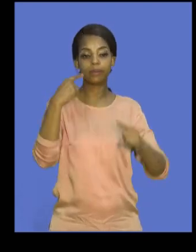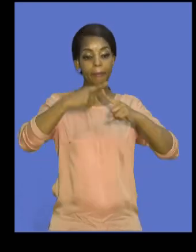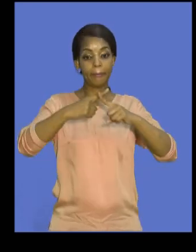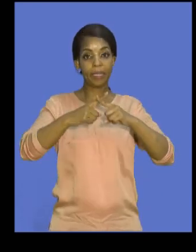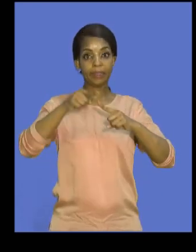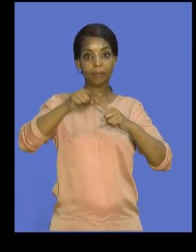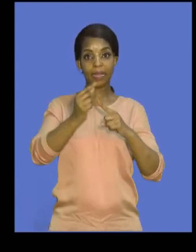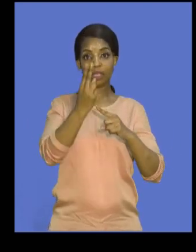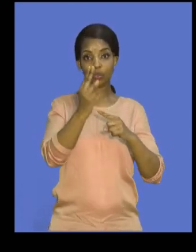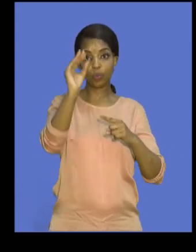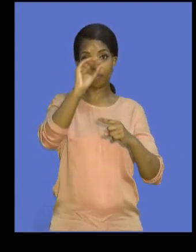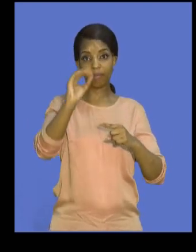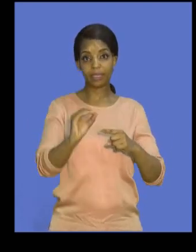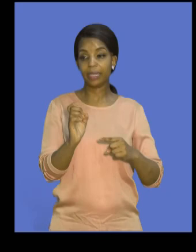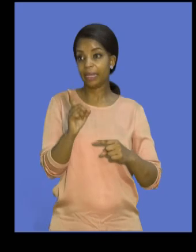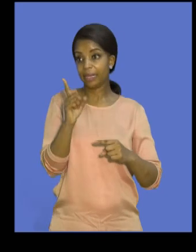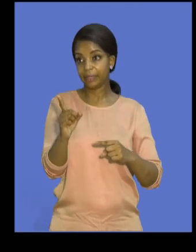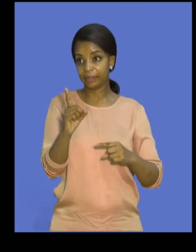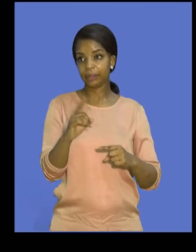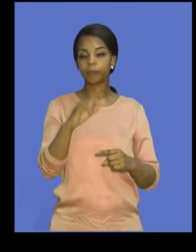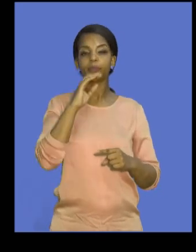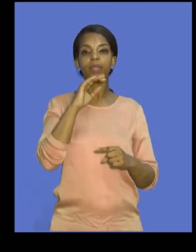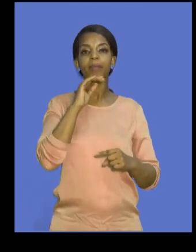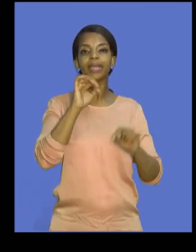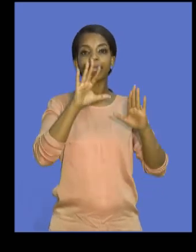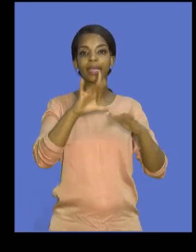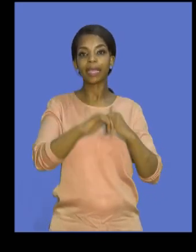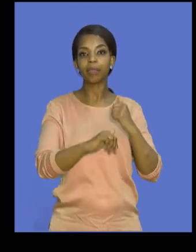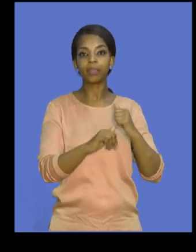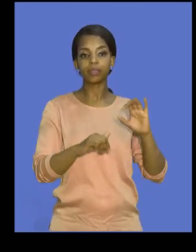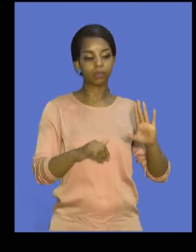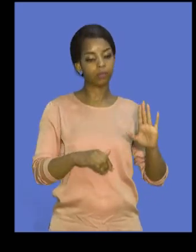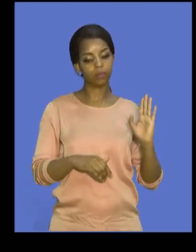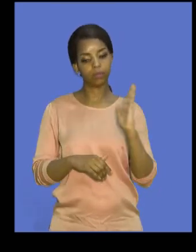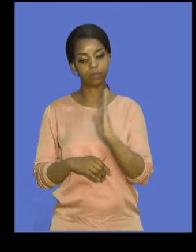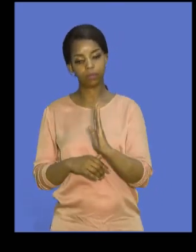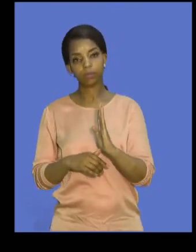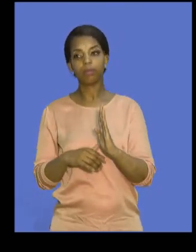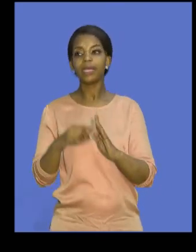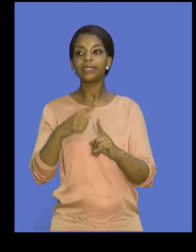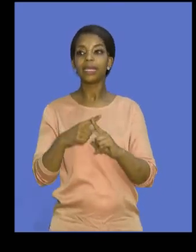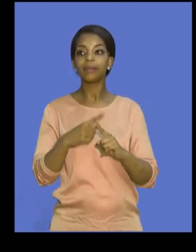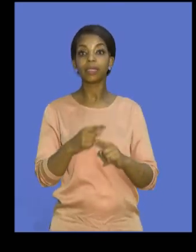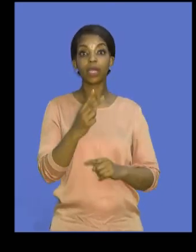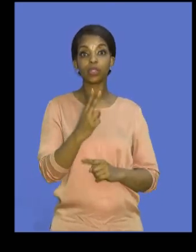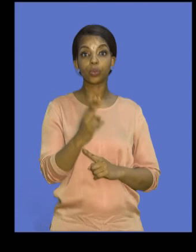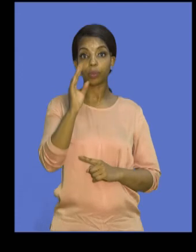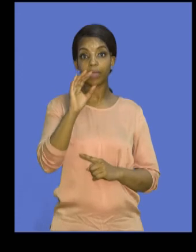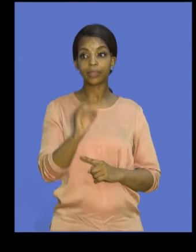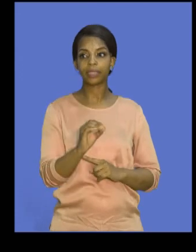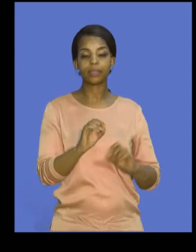this, remember, was 10, and then multiply this by the 5, and then plus